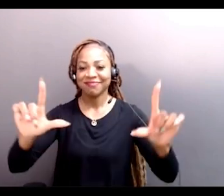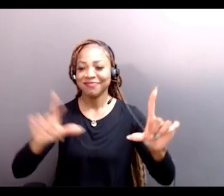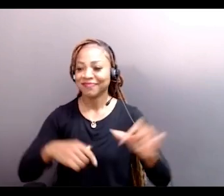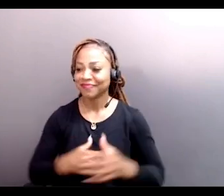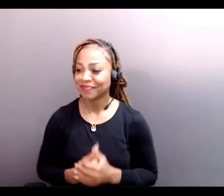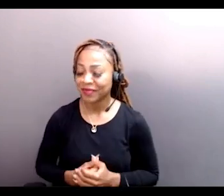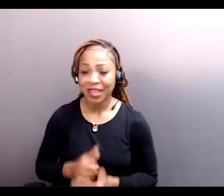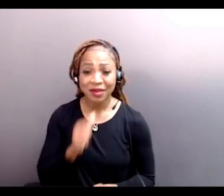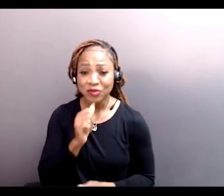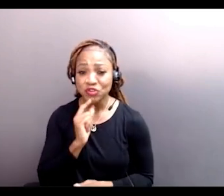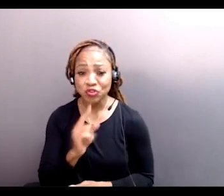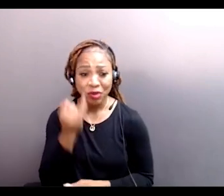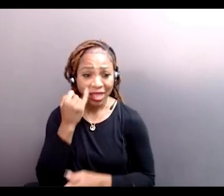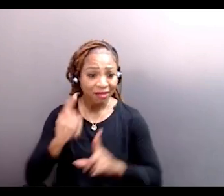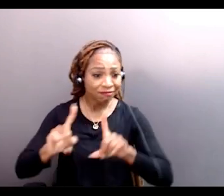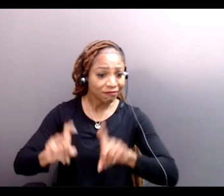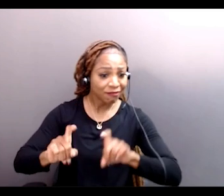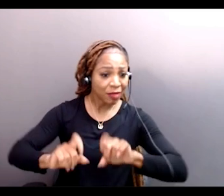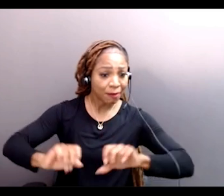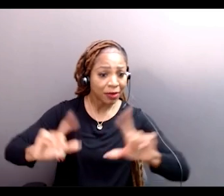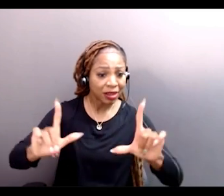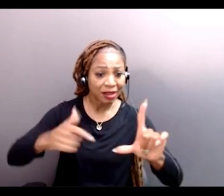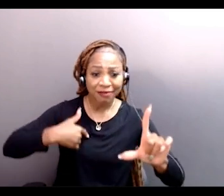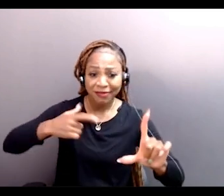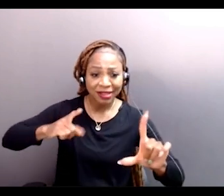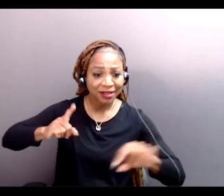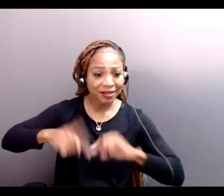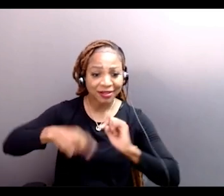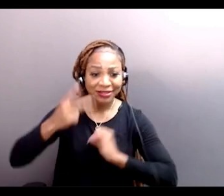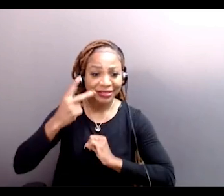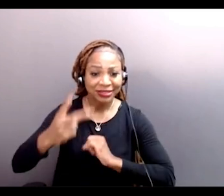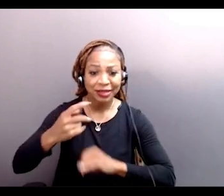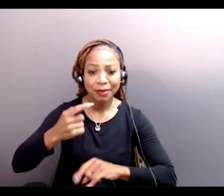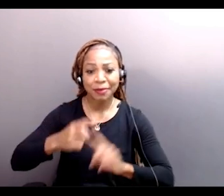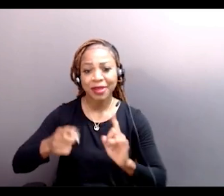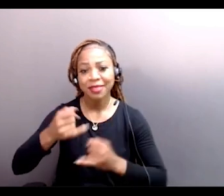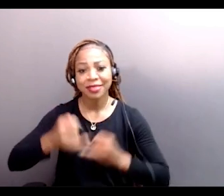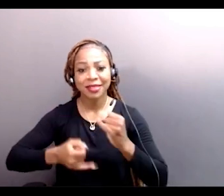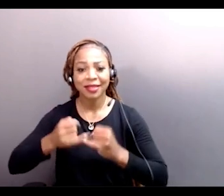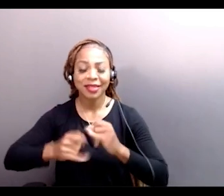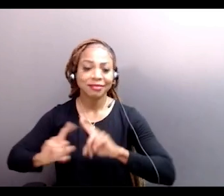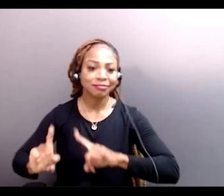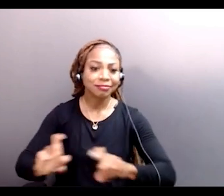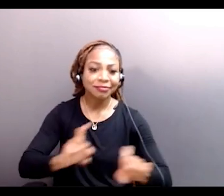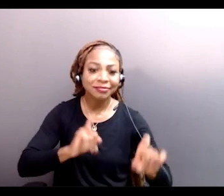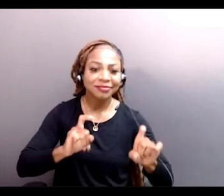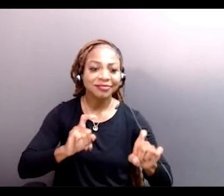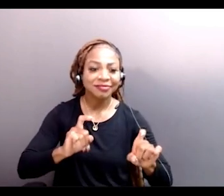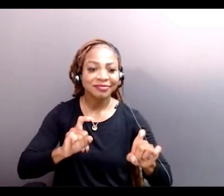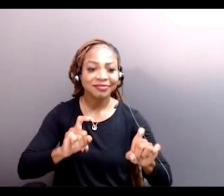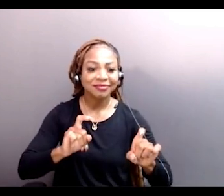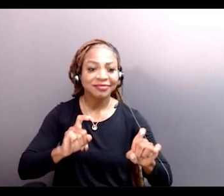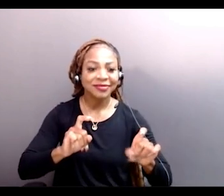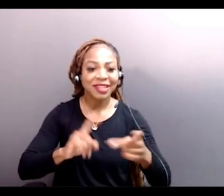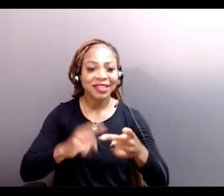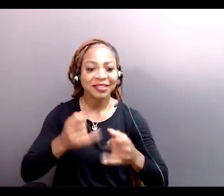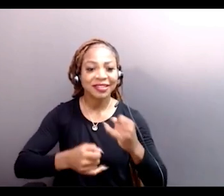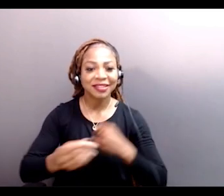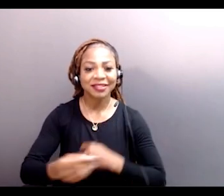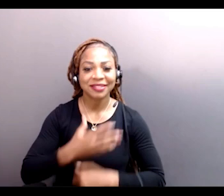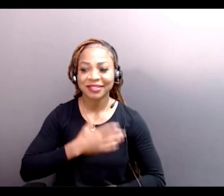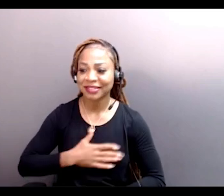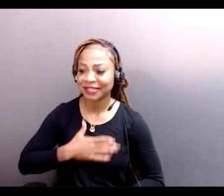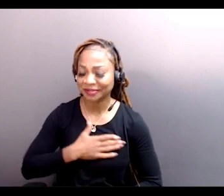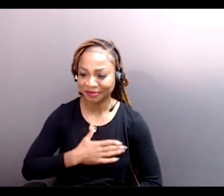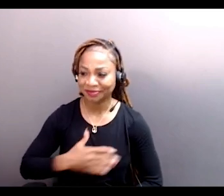So yeah, I'm not sure if the poll went up. I can't see it on my end, but the final poll, that would be great. And then I guess the next slide, please.